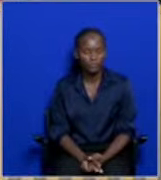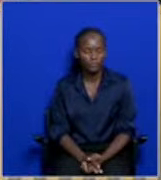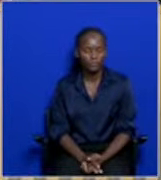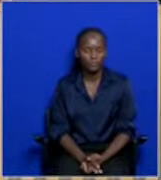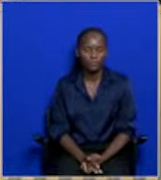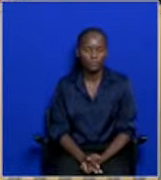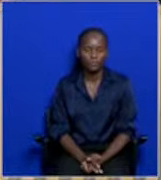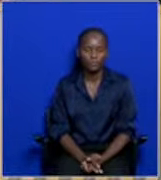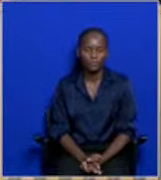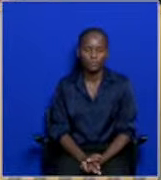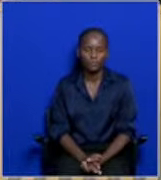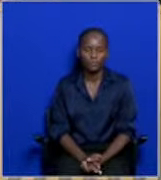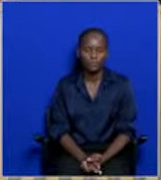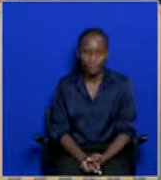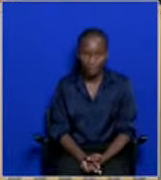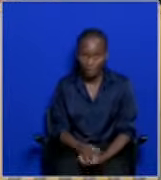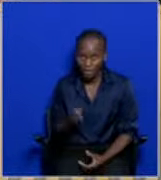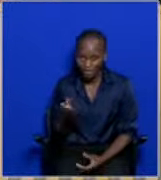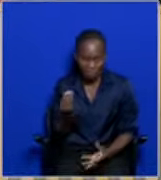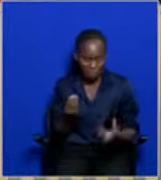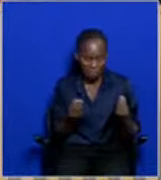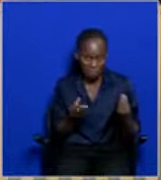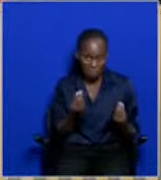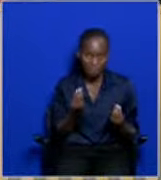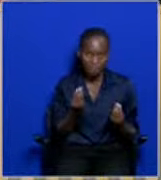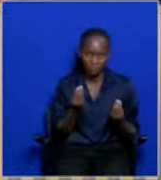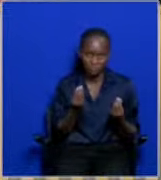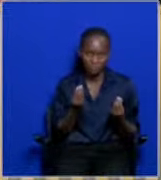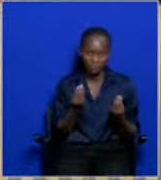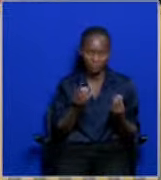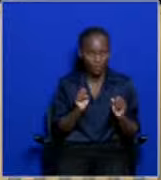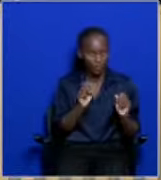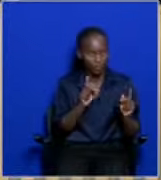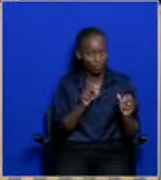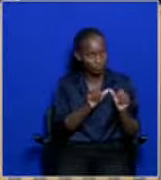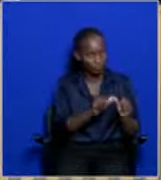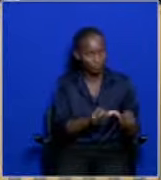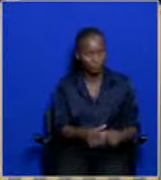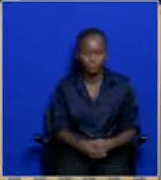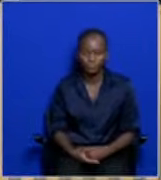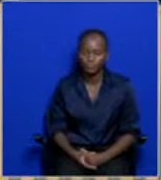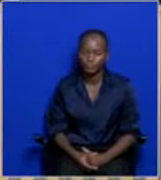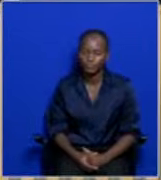our TLM4. Then you can take it from paragraph 69.